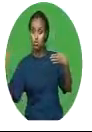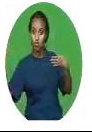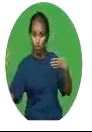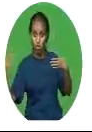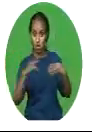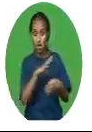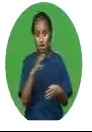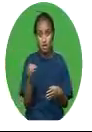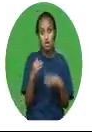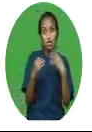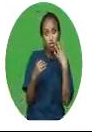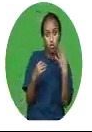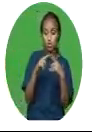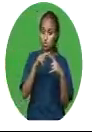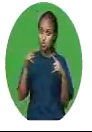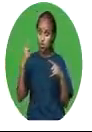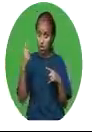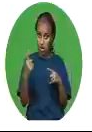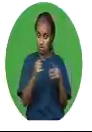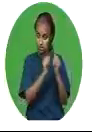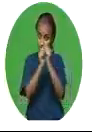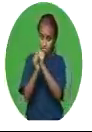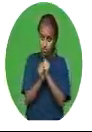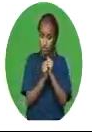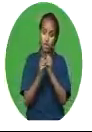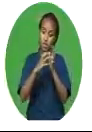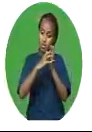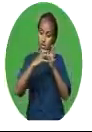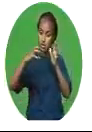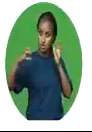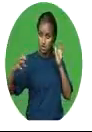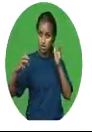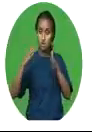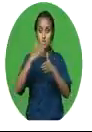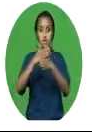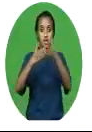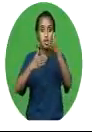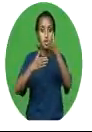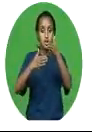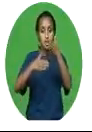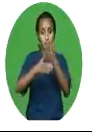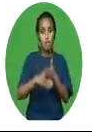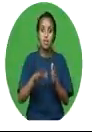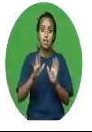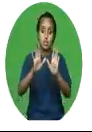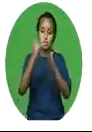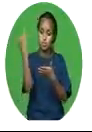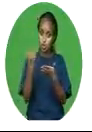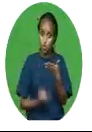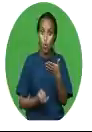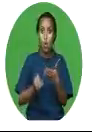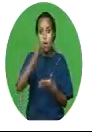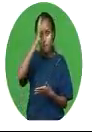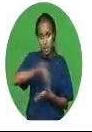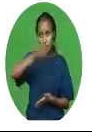4, and 4 to 1 along the stretch out line and label them. Draw